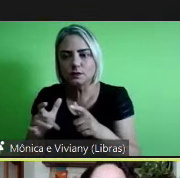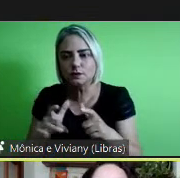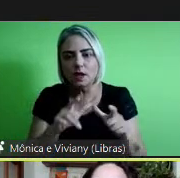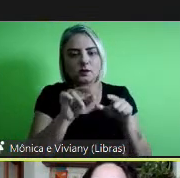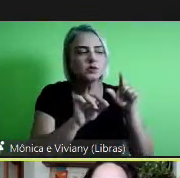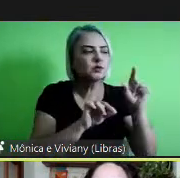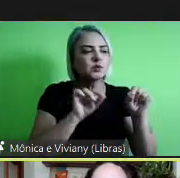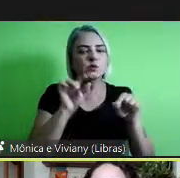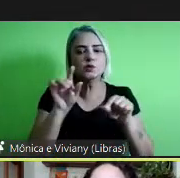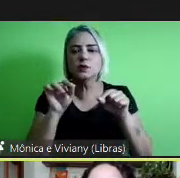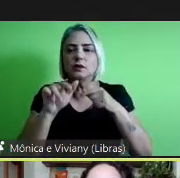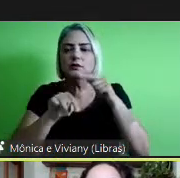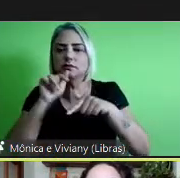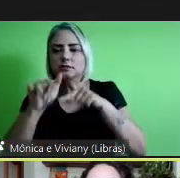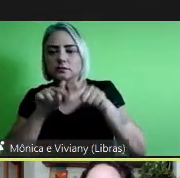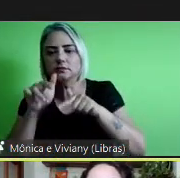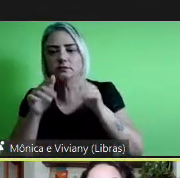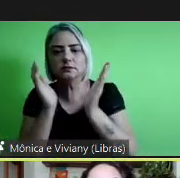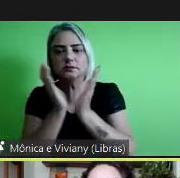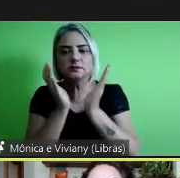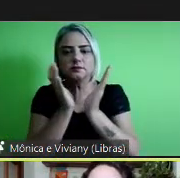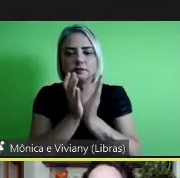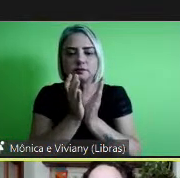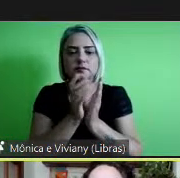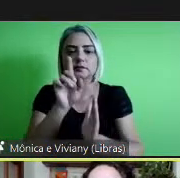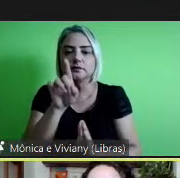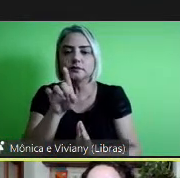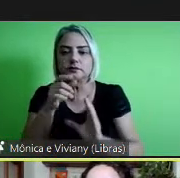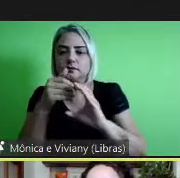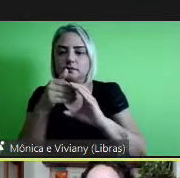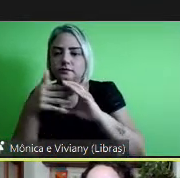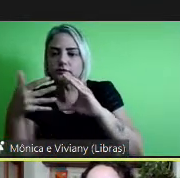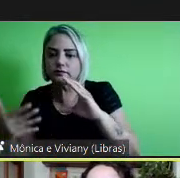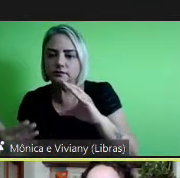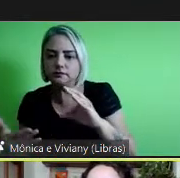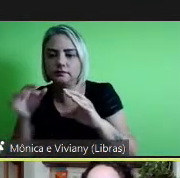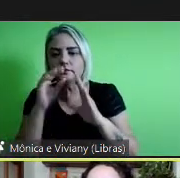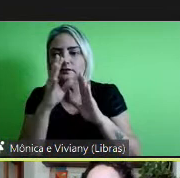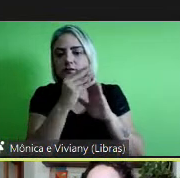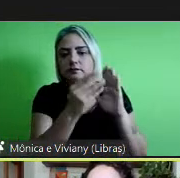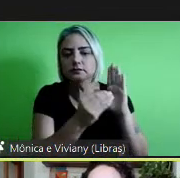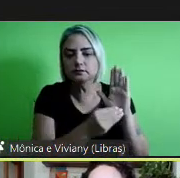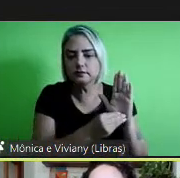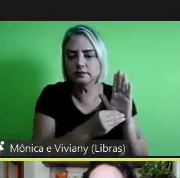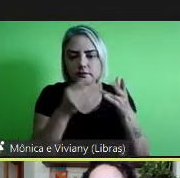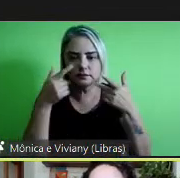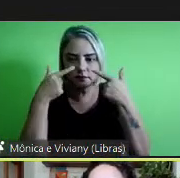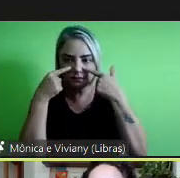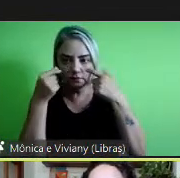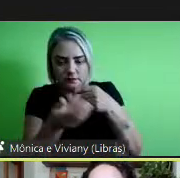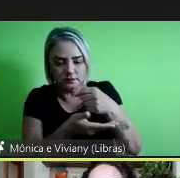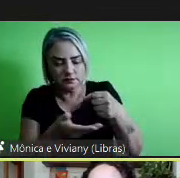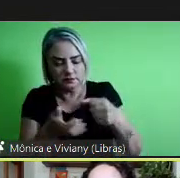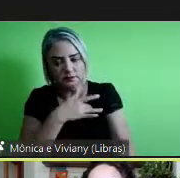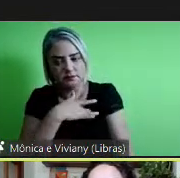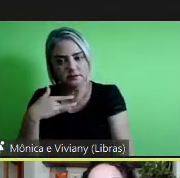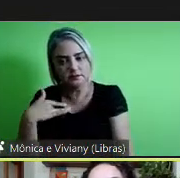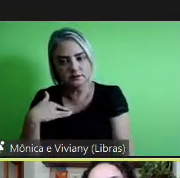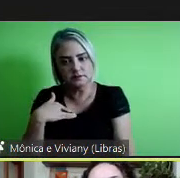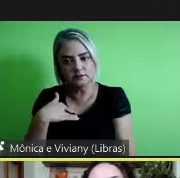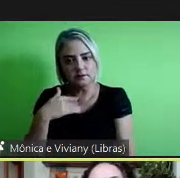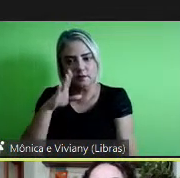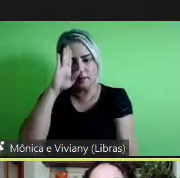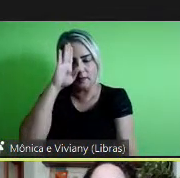these territories, which are selected to work in these teams. These characteristics of this model for primary